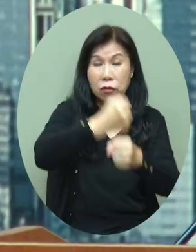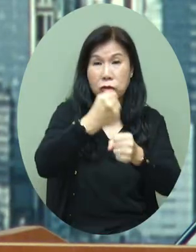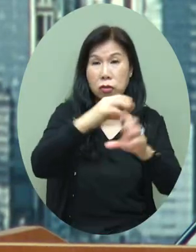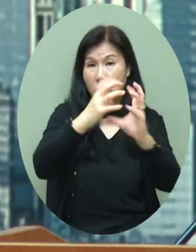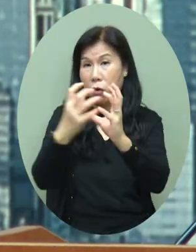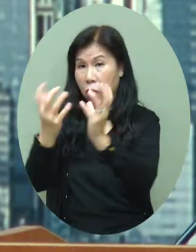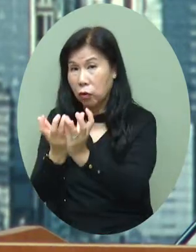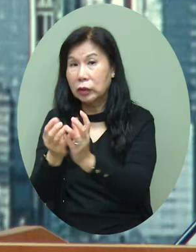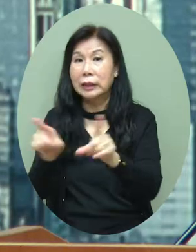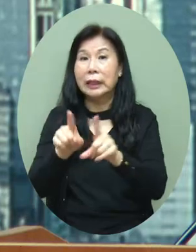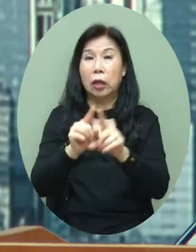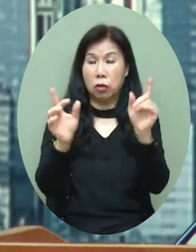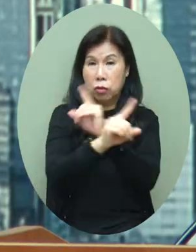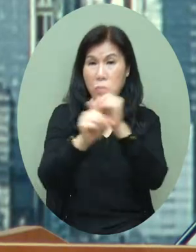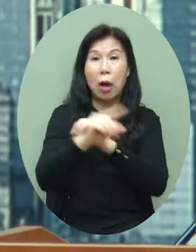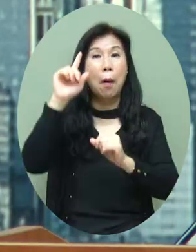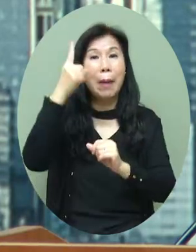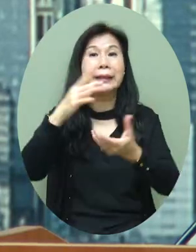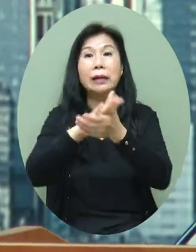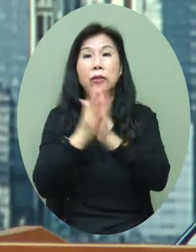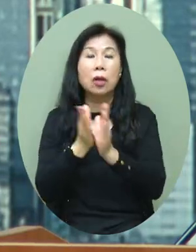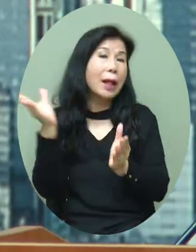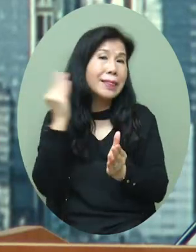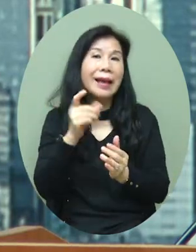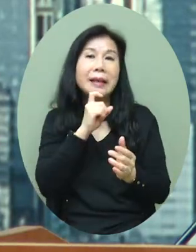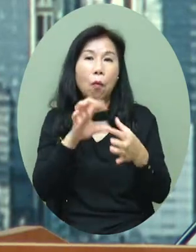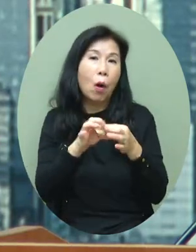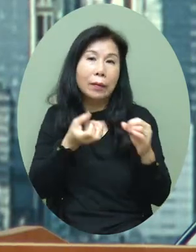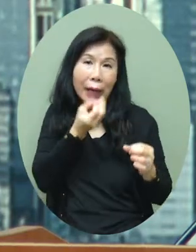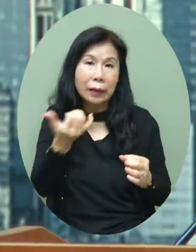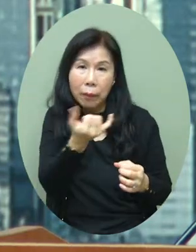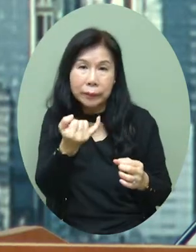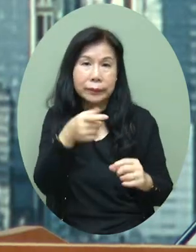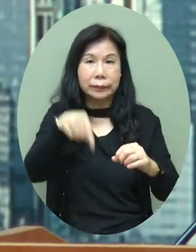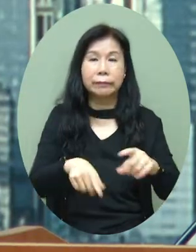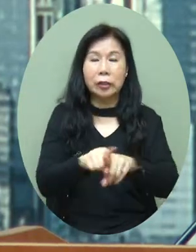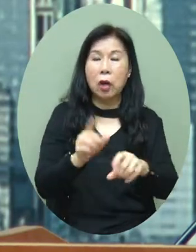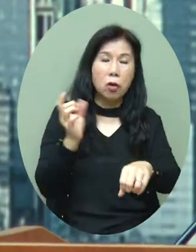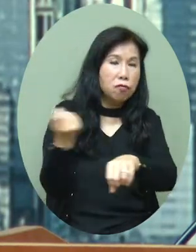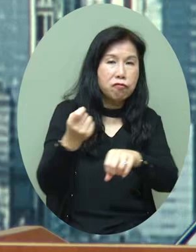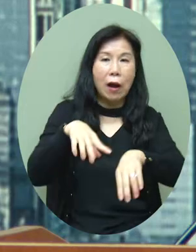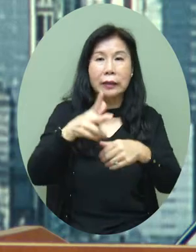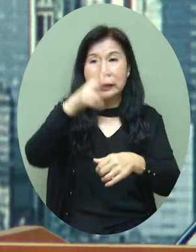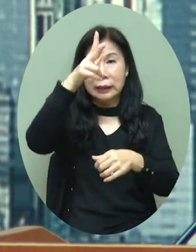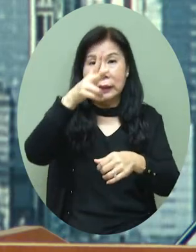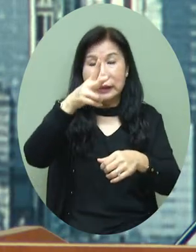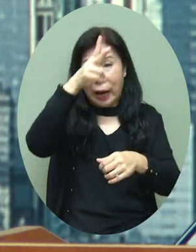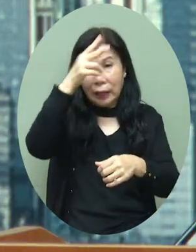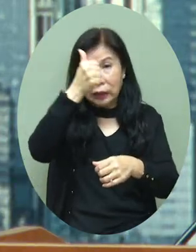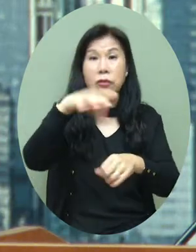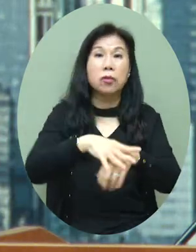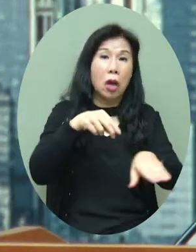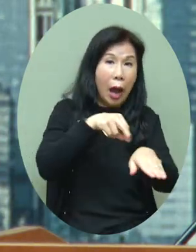on the pay offer. We will then proceed to seek the CE in Council's decision on the final pay adjustment